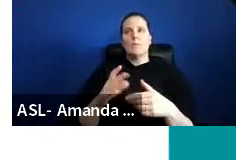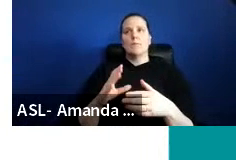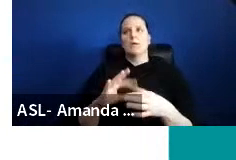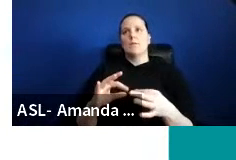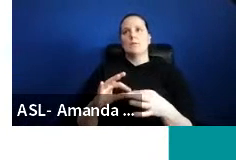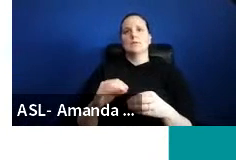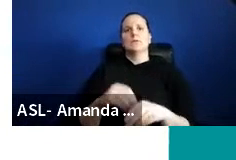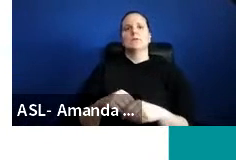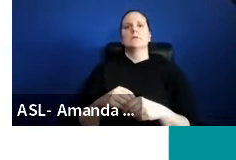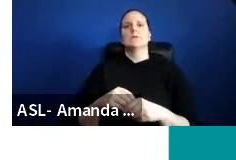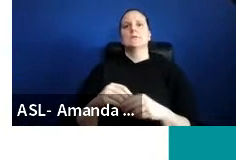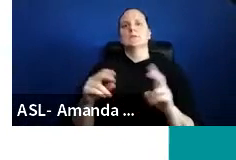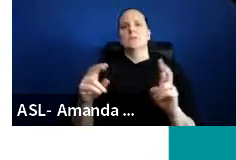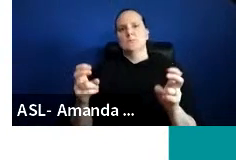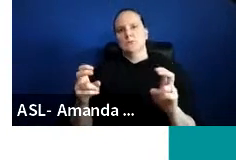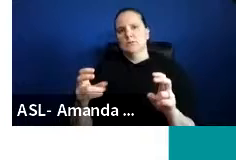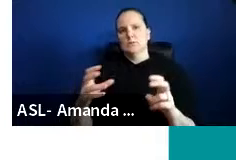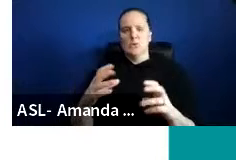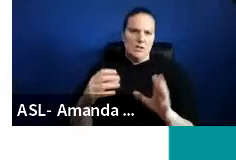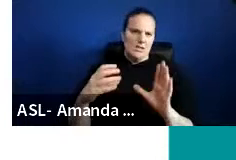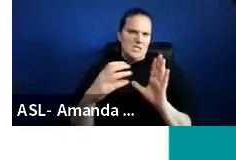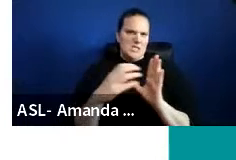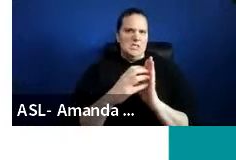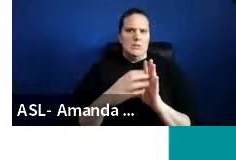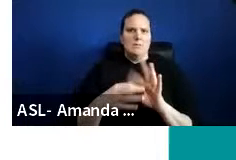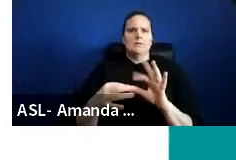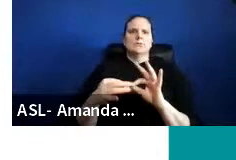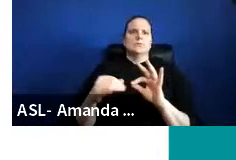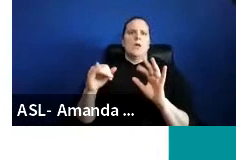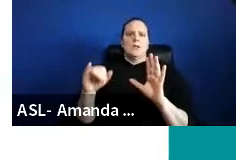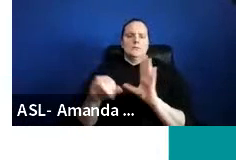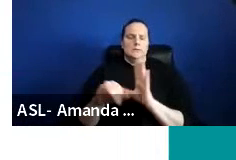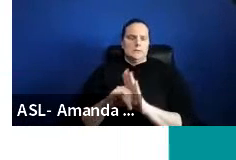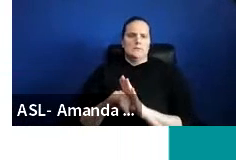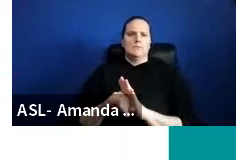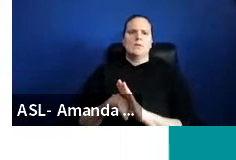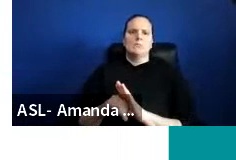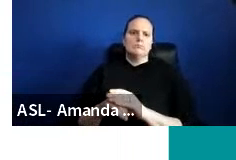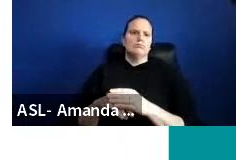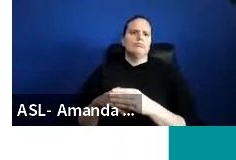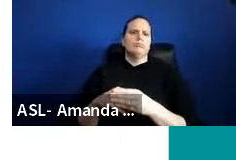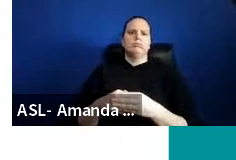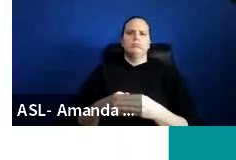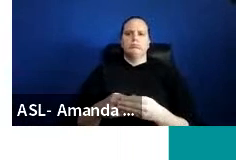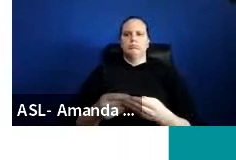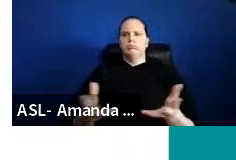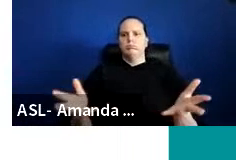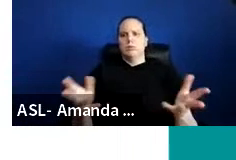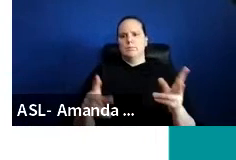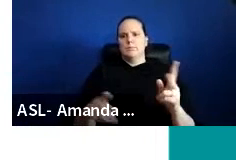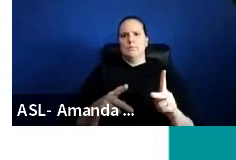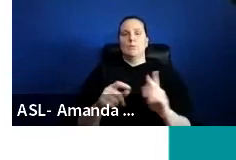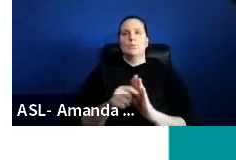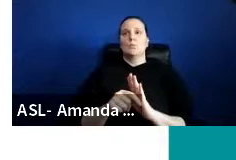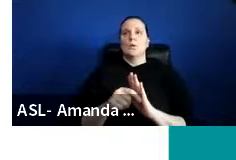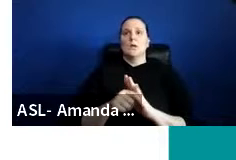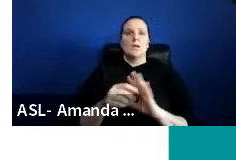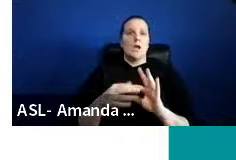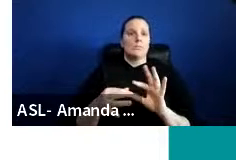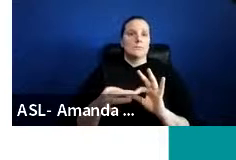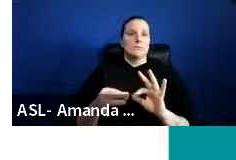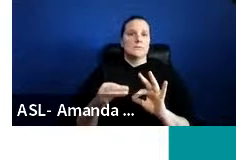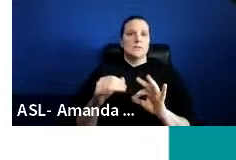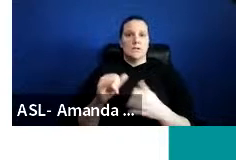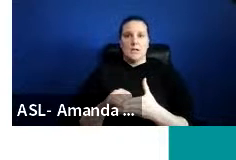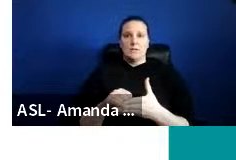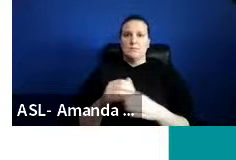subject line or in the body of the message for them to be identified and distributed to CAG members. All written comments must be received prior